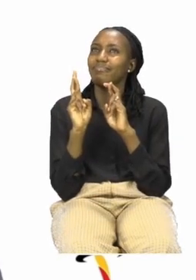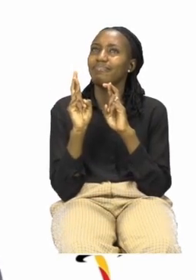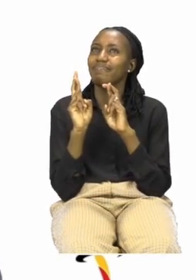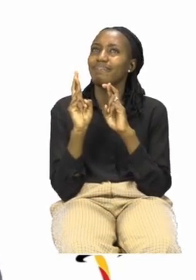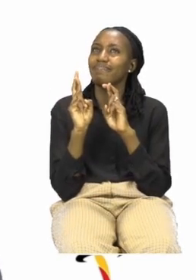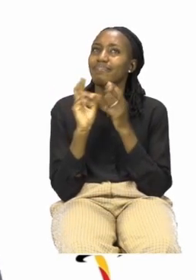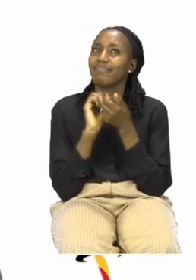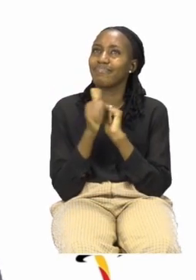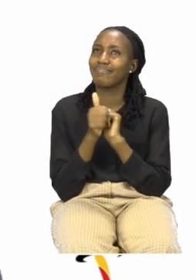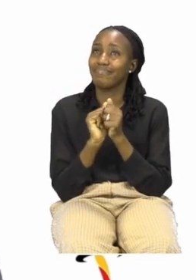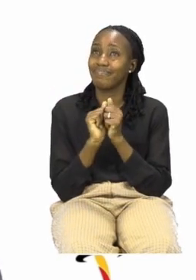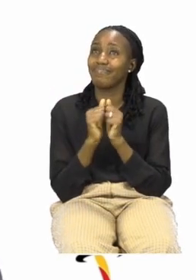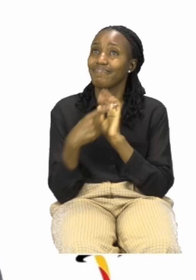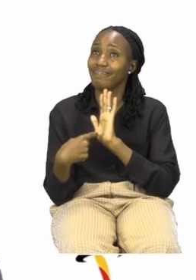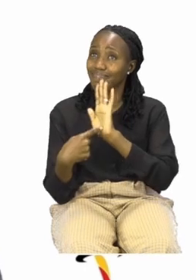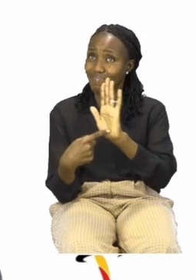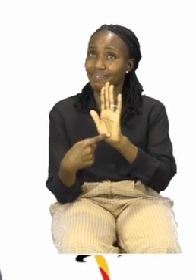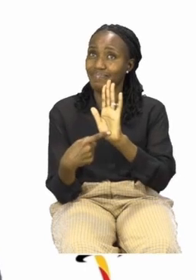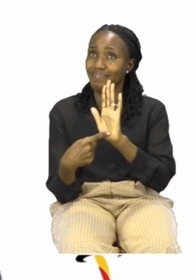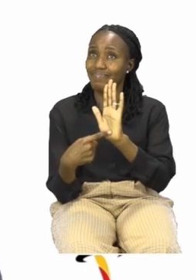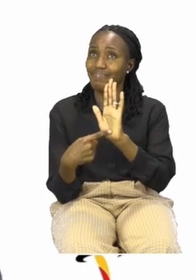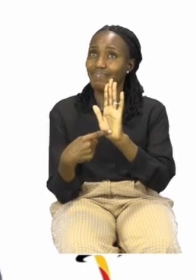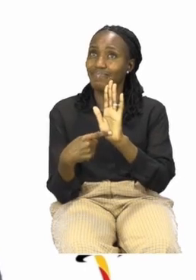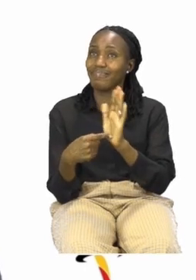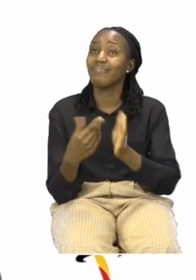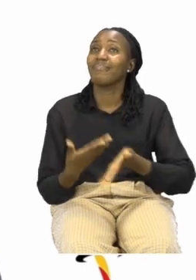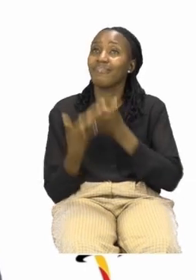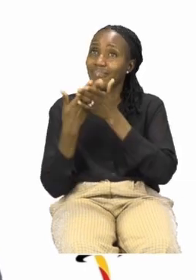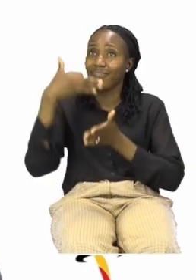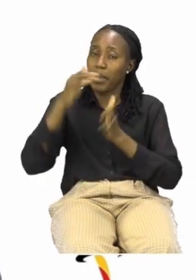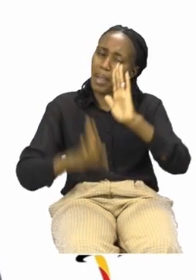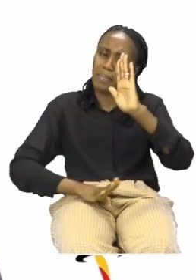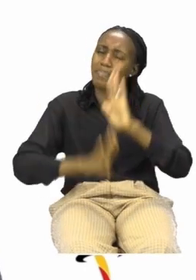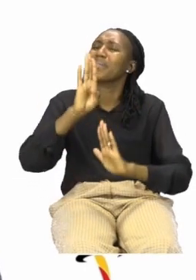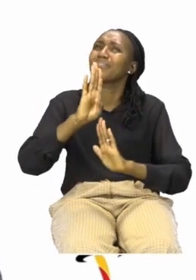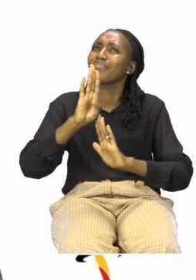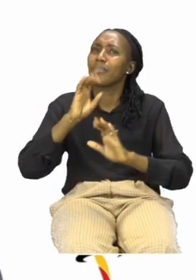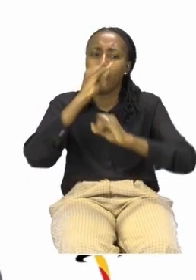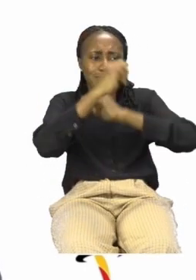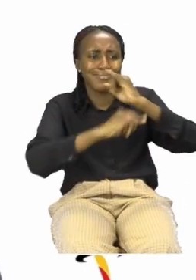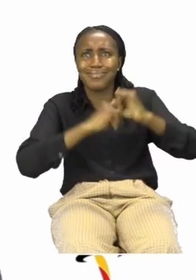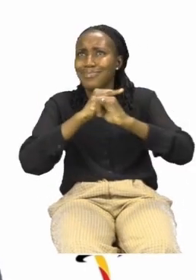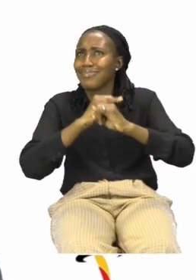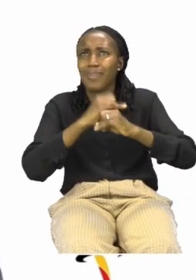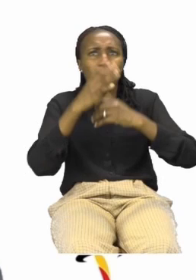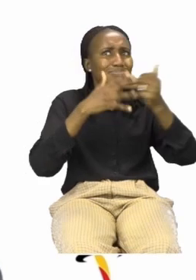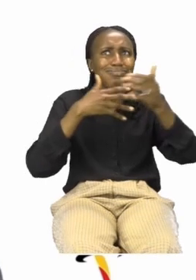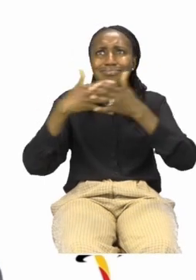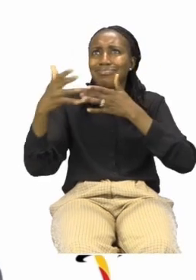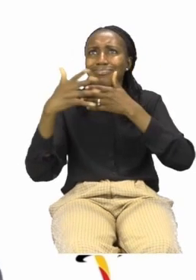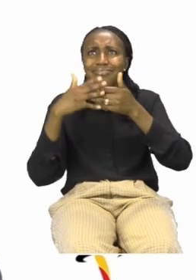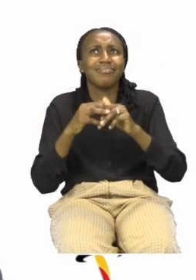the Sports Expo will really be put Namibia out there internationally and from wherever you are watching.